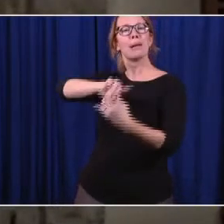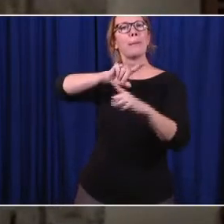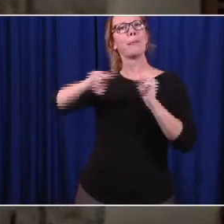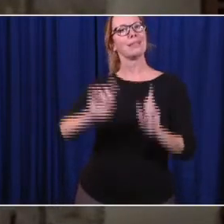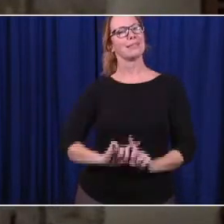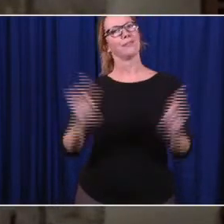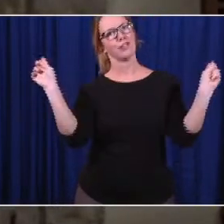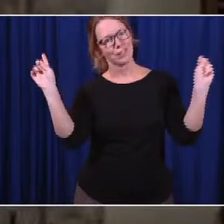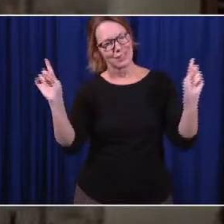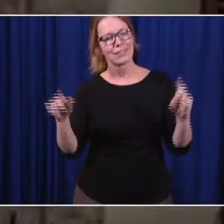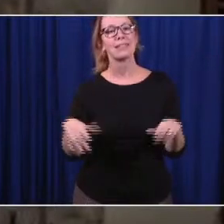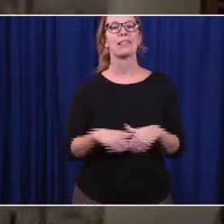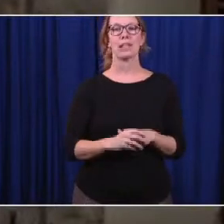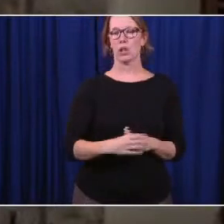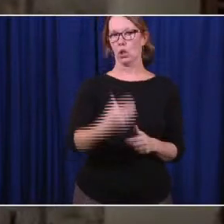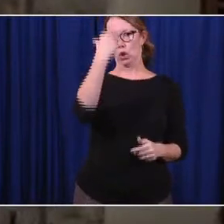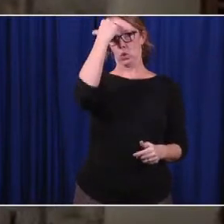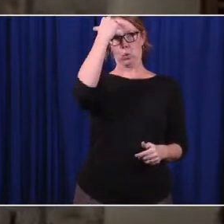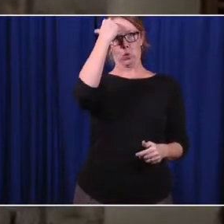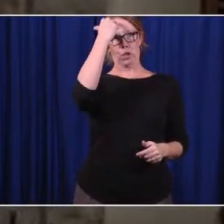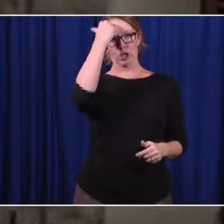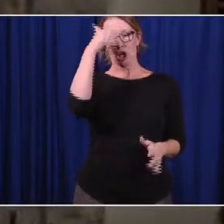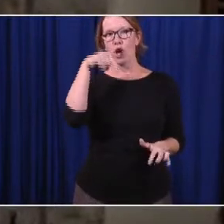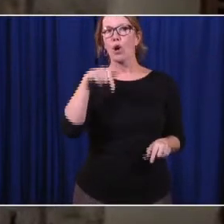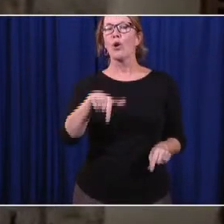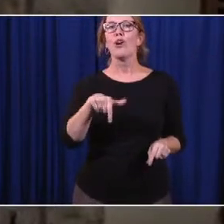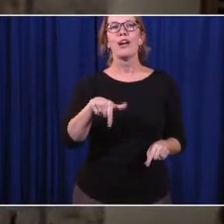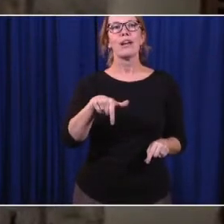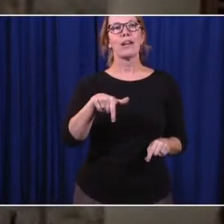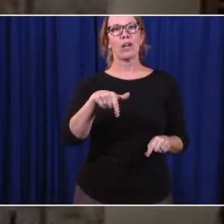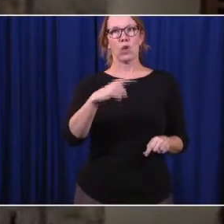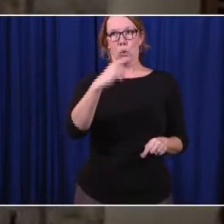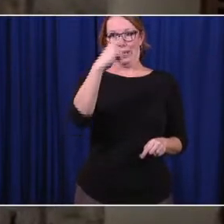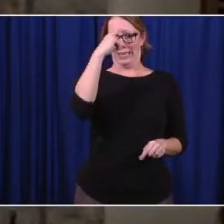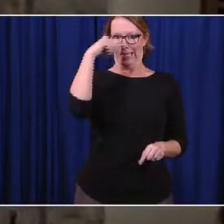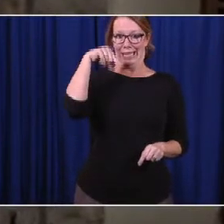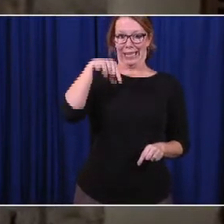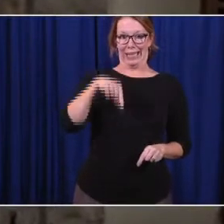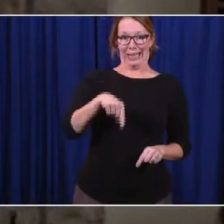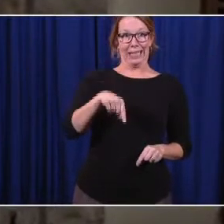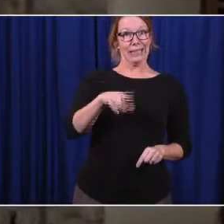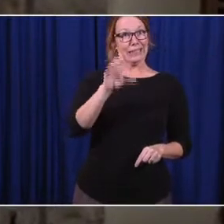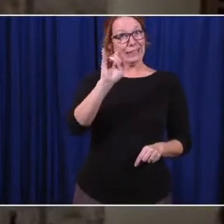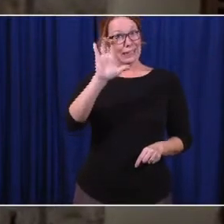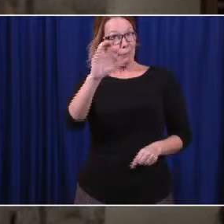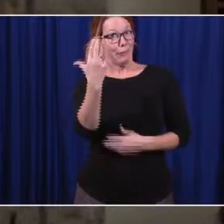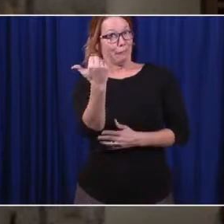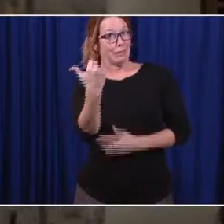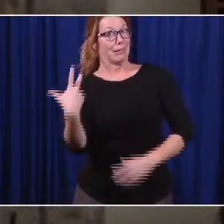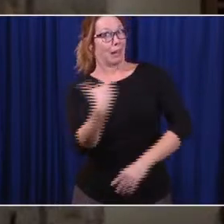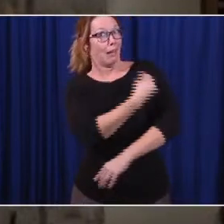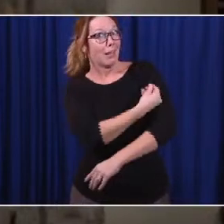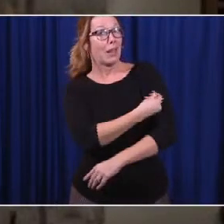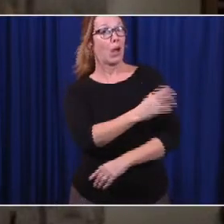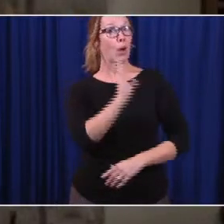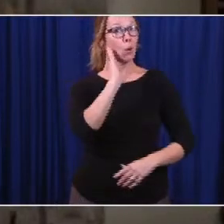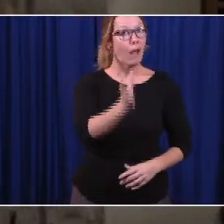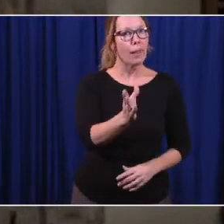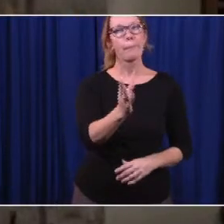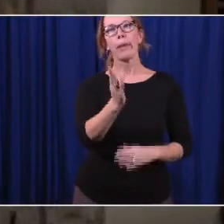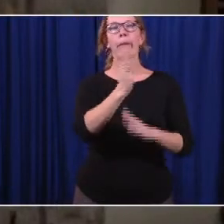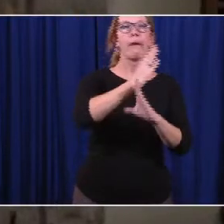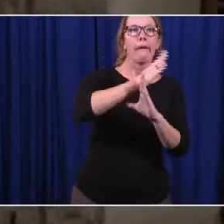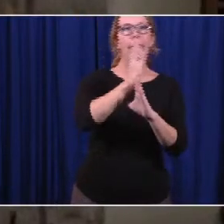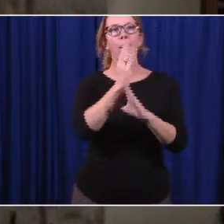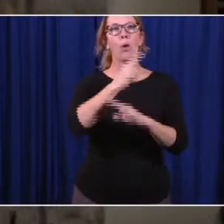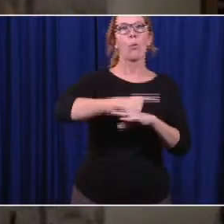first time, we know when this help is coming. I mean, we think that this is coming December 15th. Now, it may be off a day,